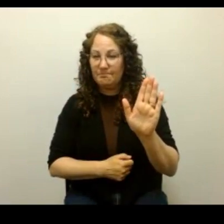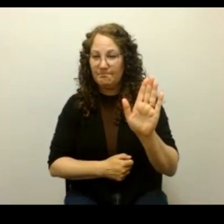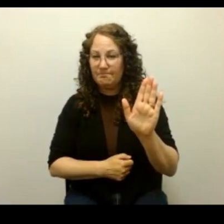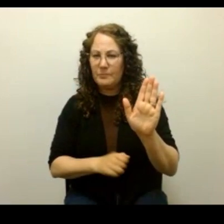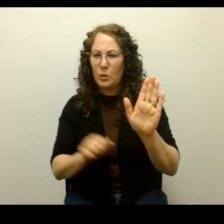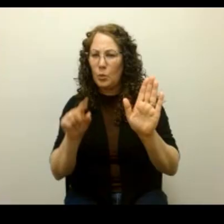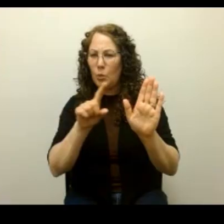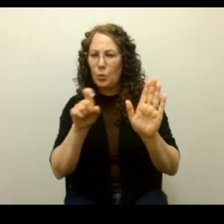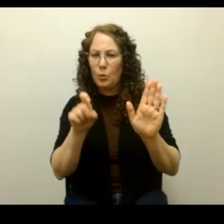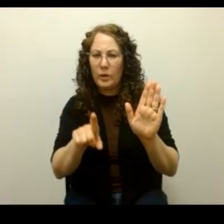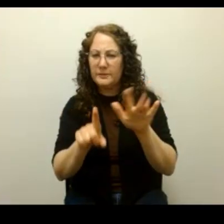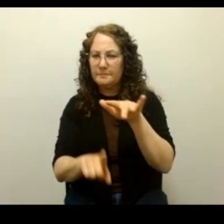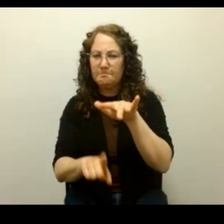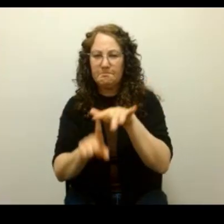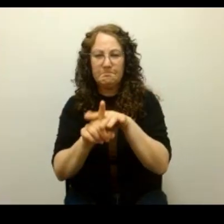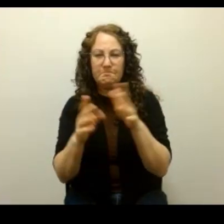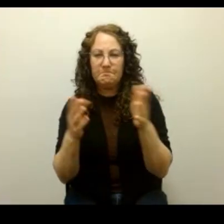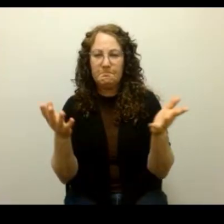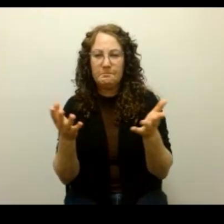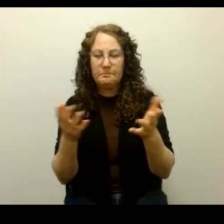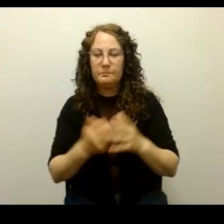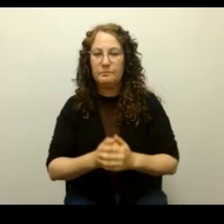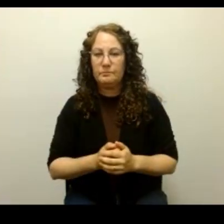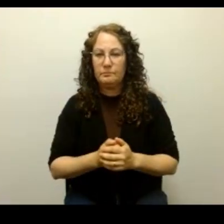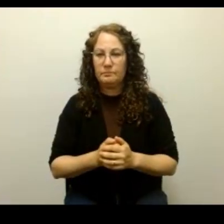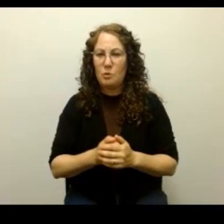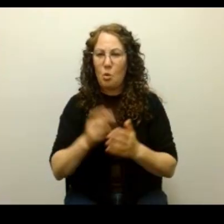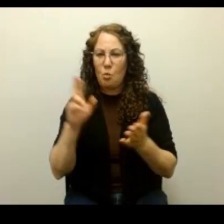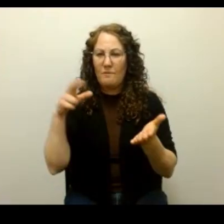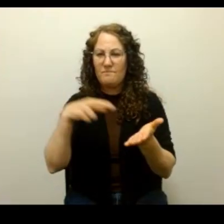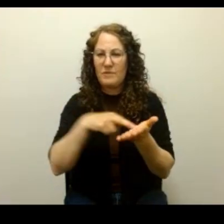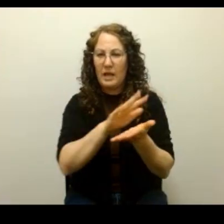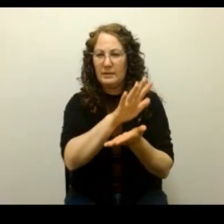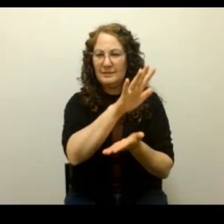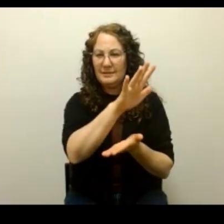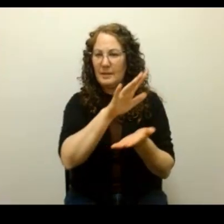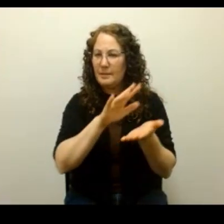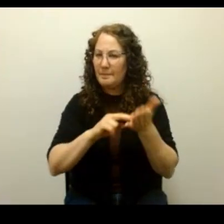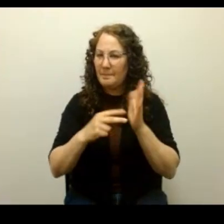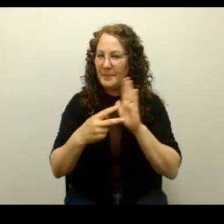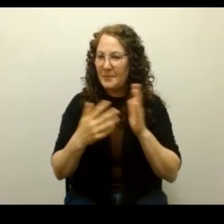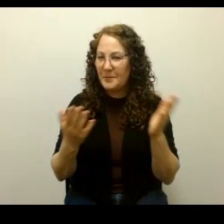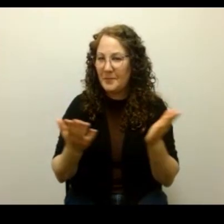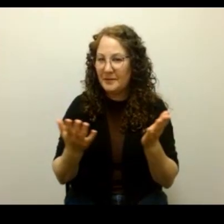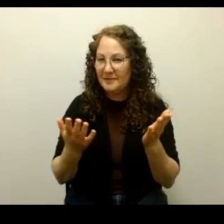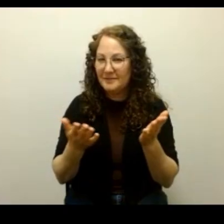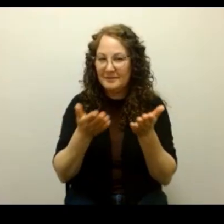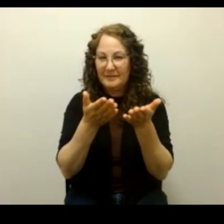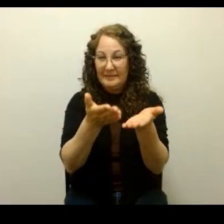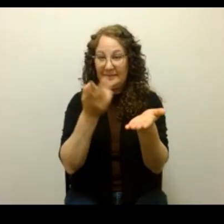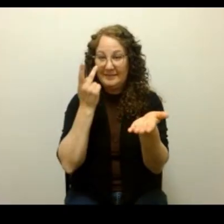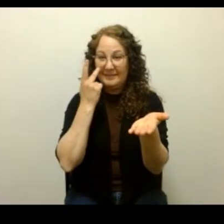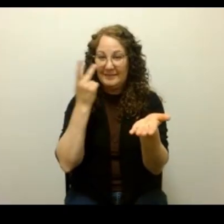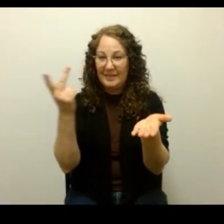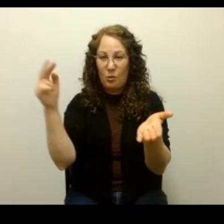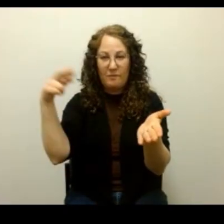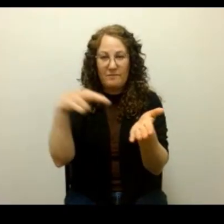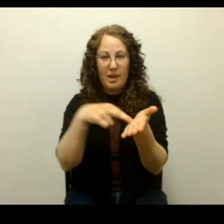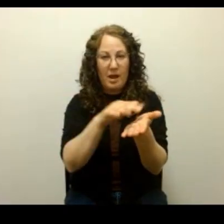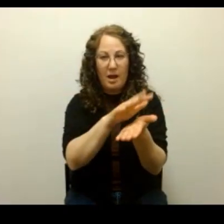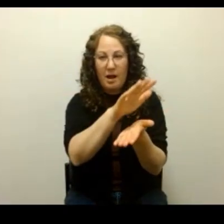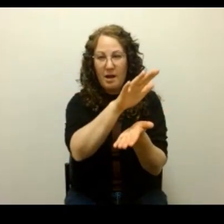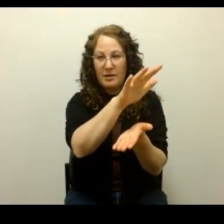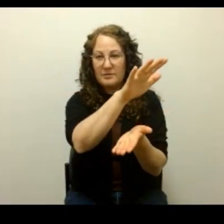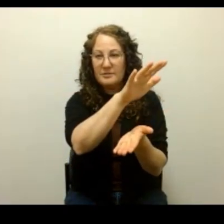is, what does it mean to reflect? Here we see a reflection